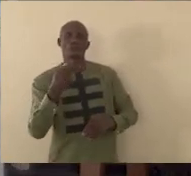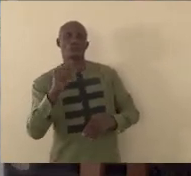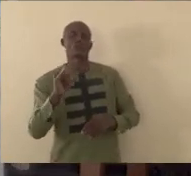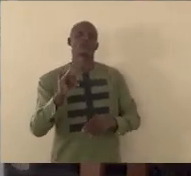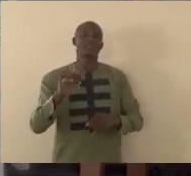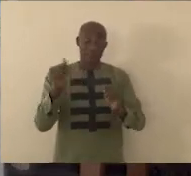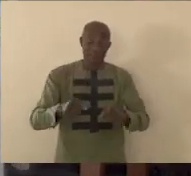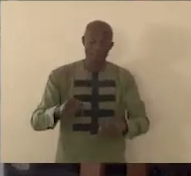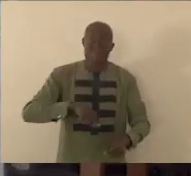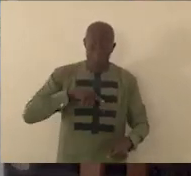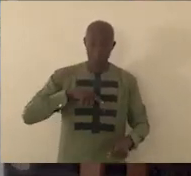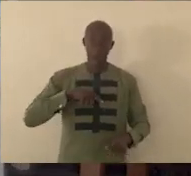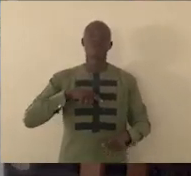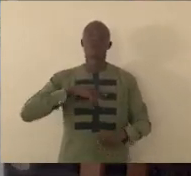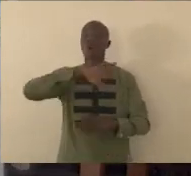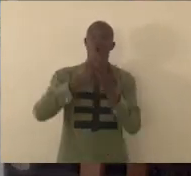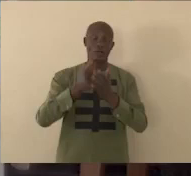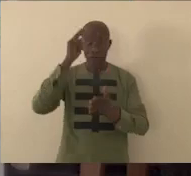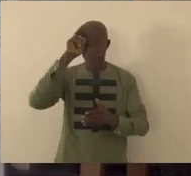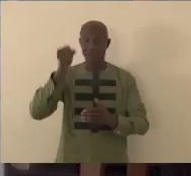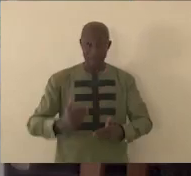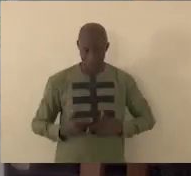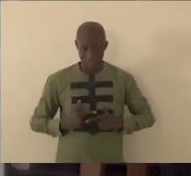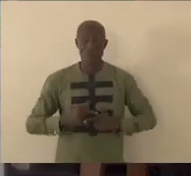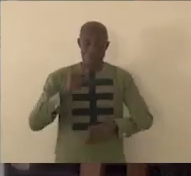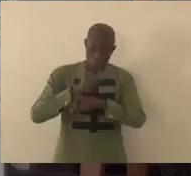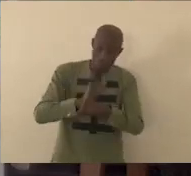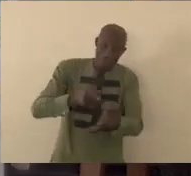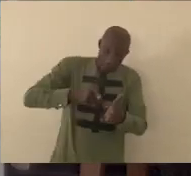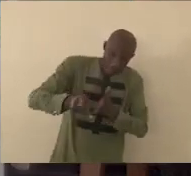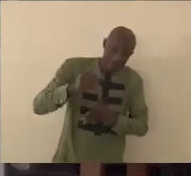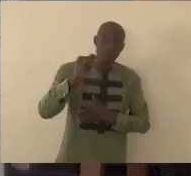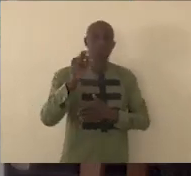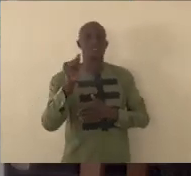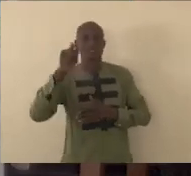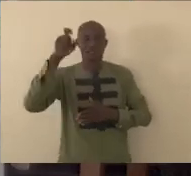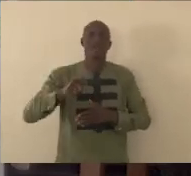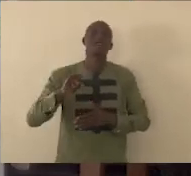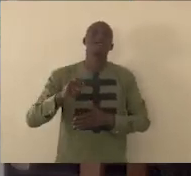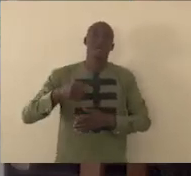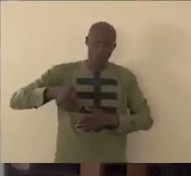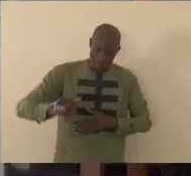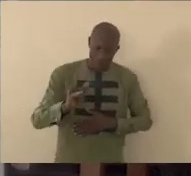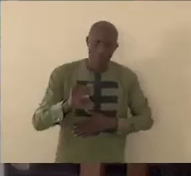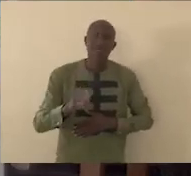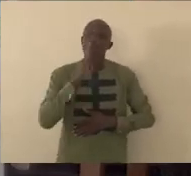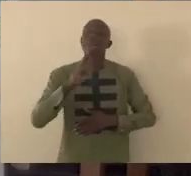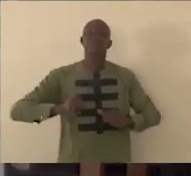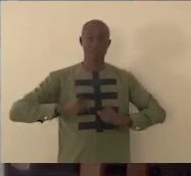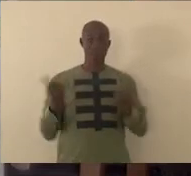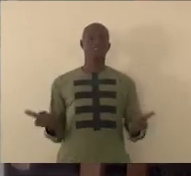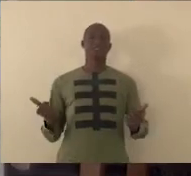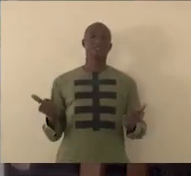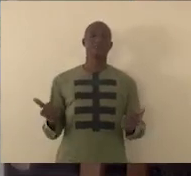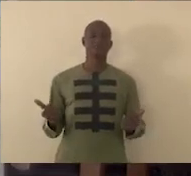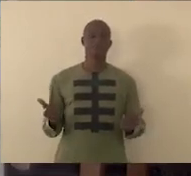live there all his life, work and pay taxes there, and he can still be denied some of the basic rights and privileges of